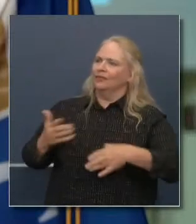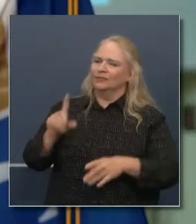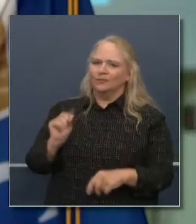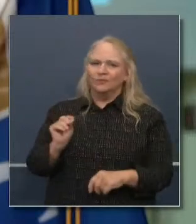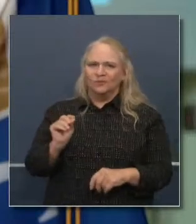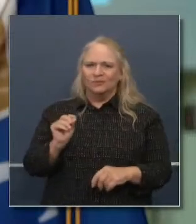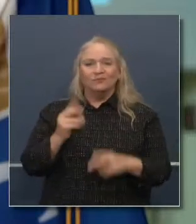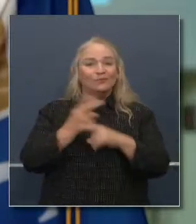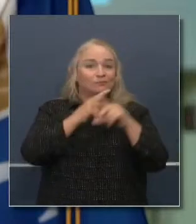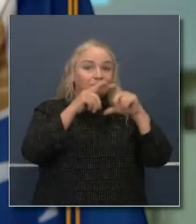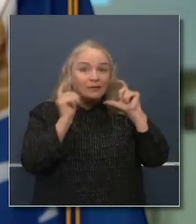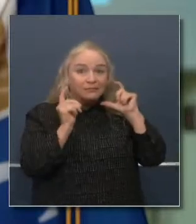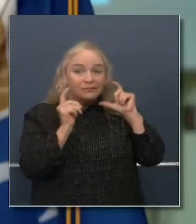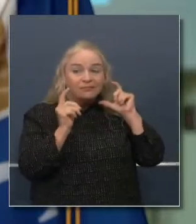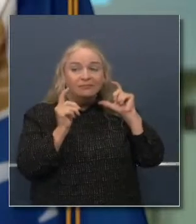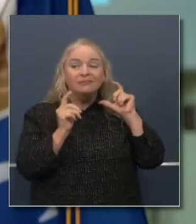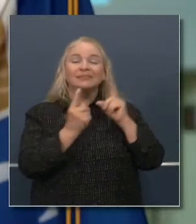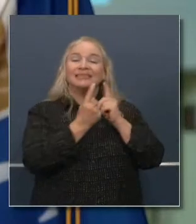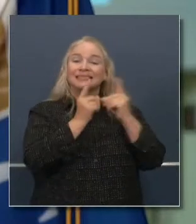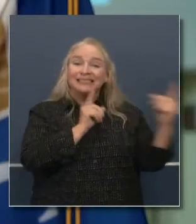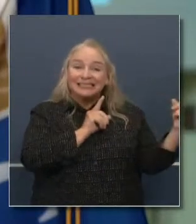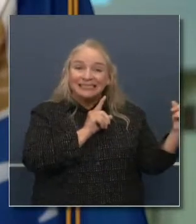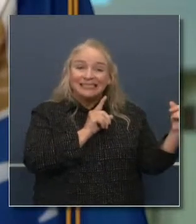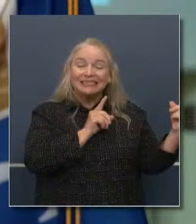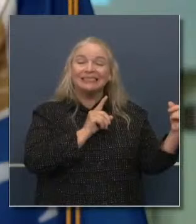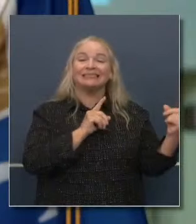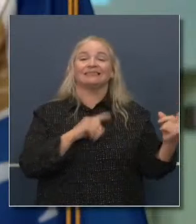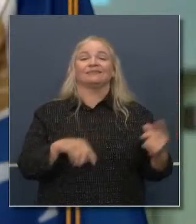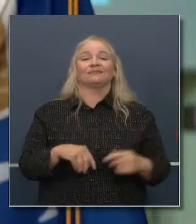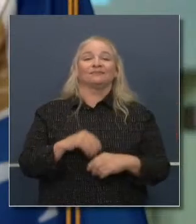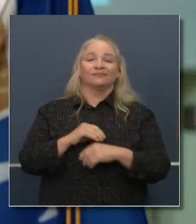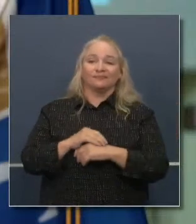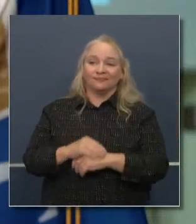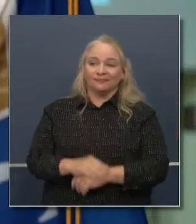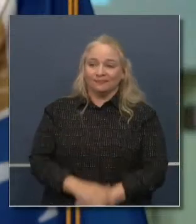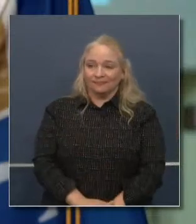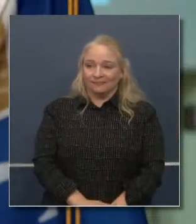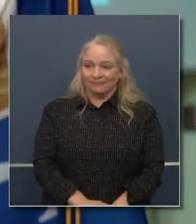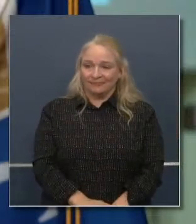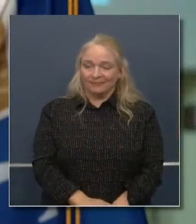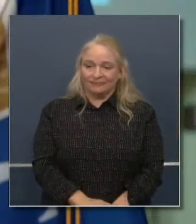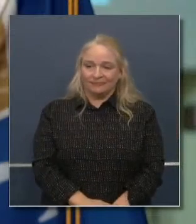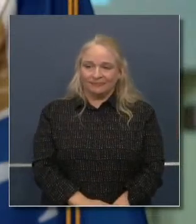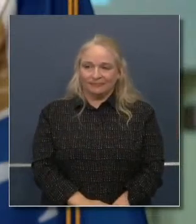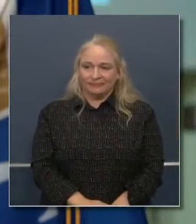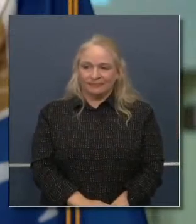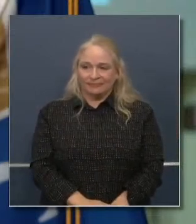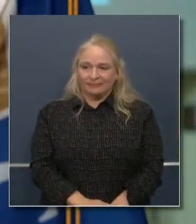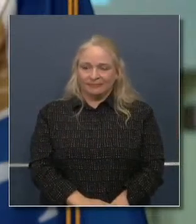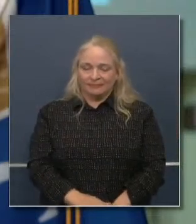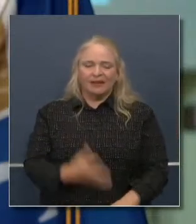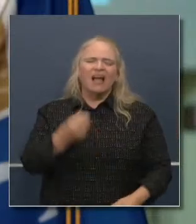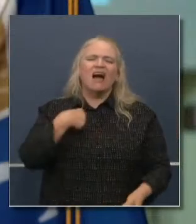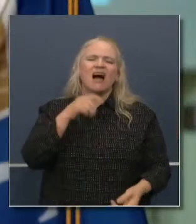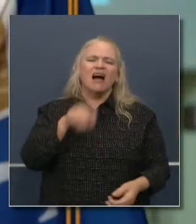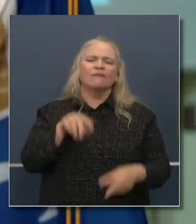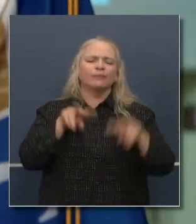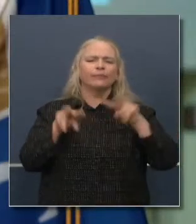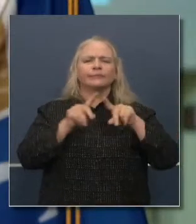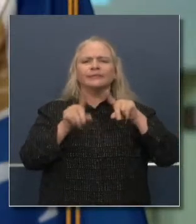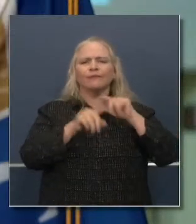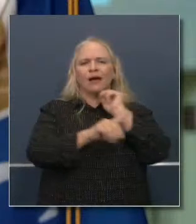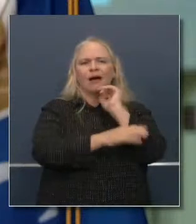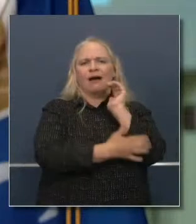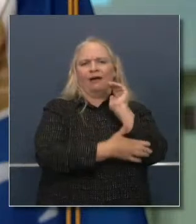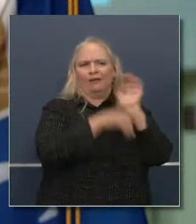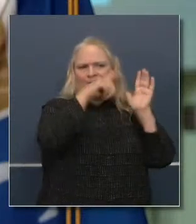physically distancing. And to the extent we have to look at sectors of our economy that reinforce a mandate of focus,